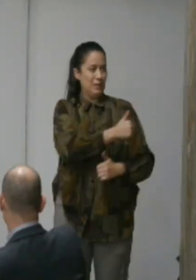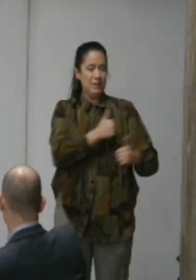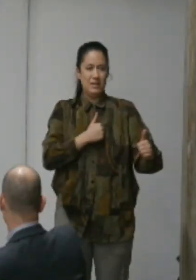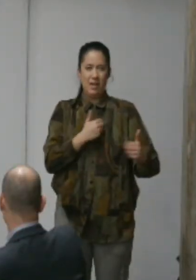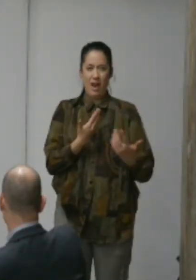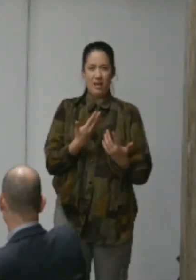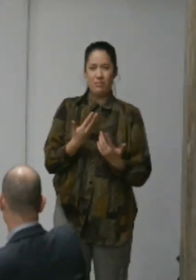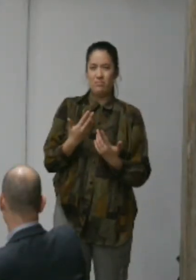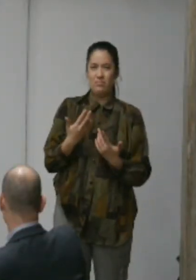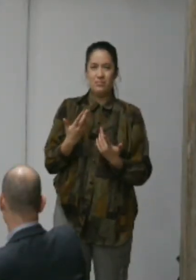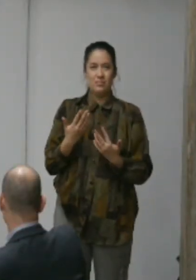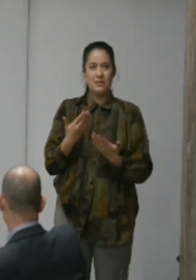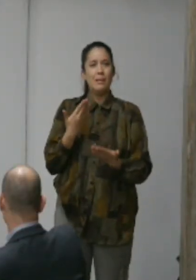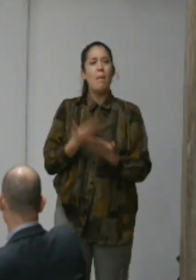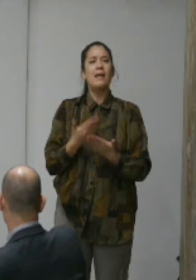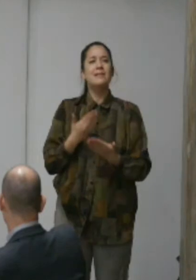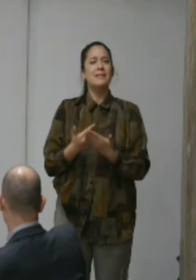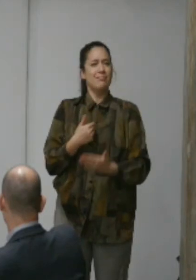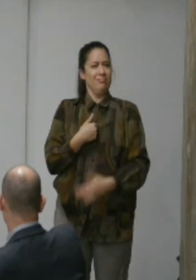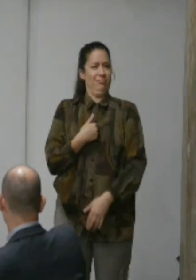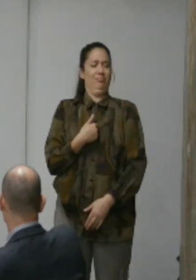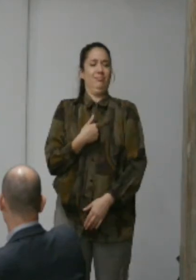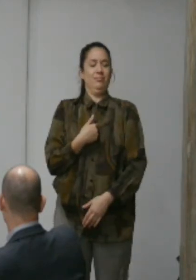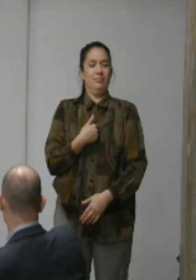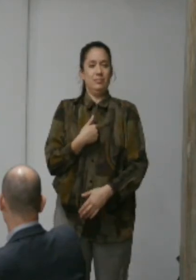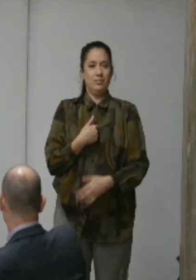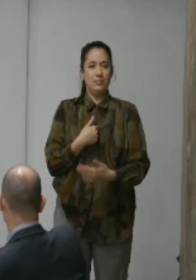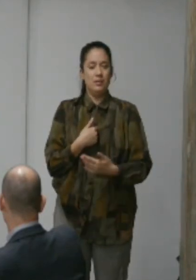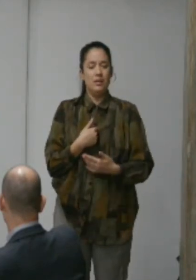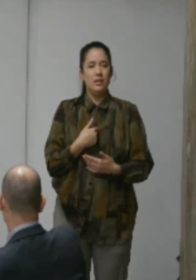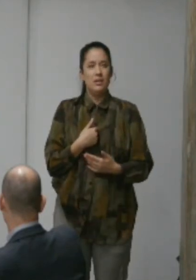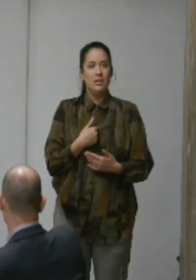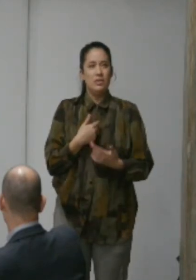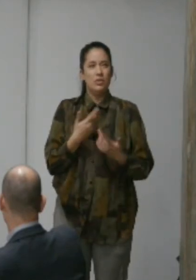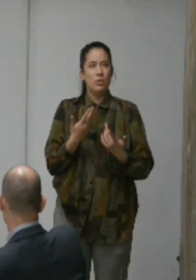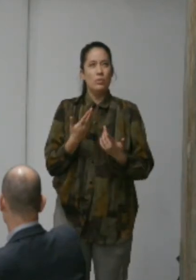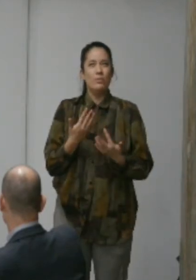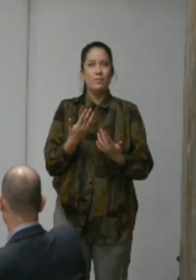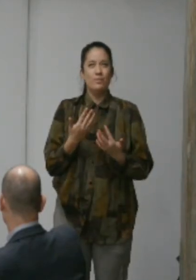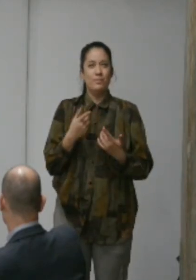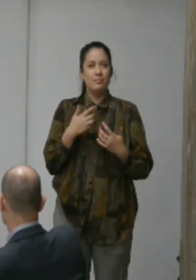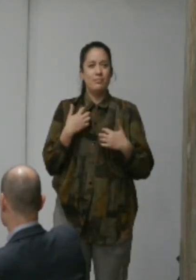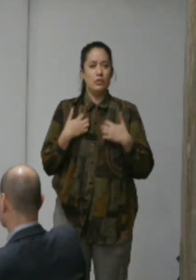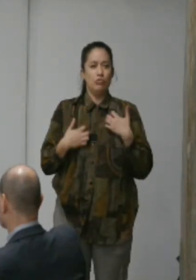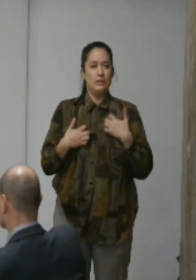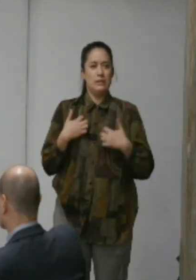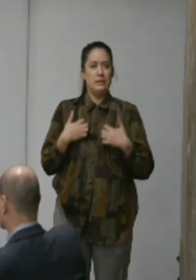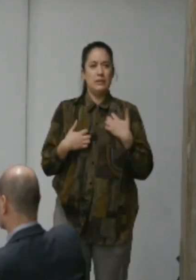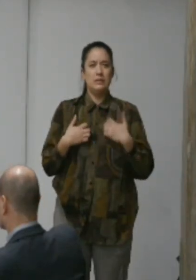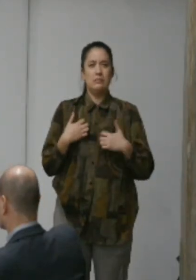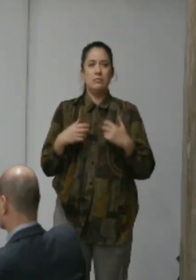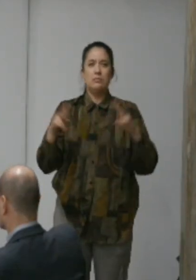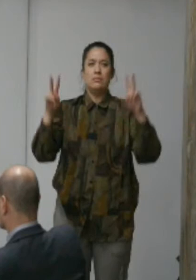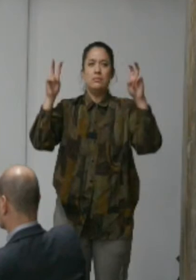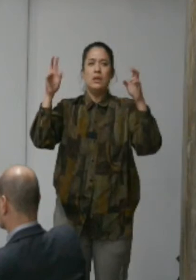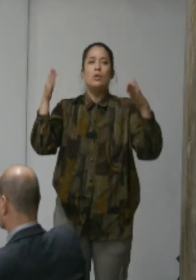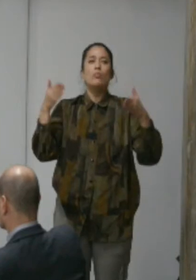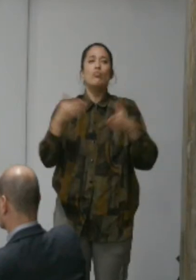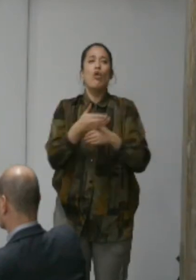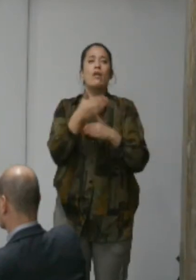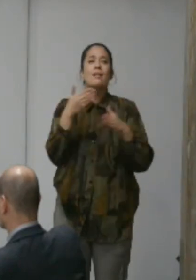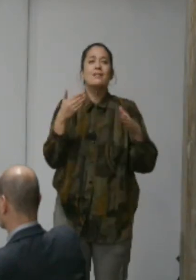to challenge some of that internalized narrative of productivity, which I think is